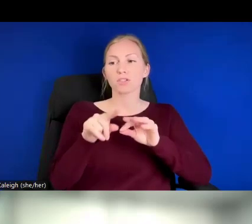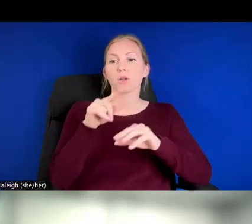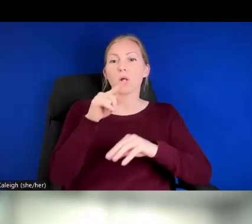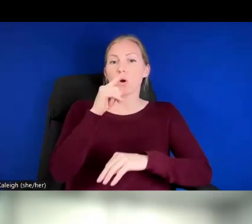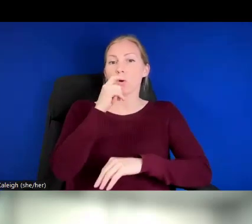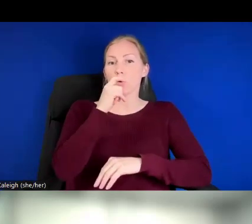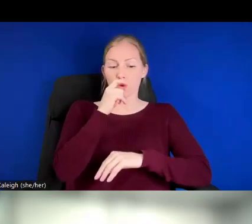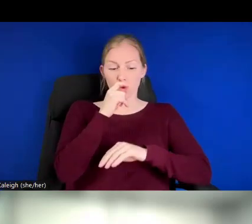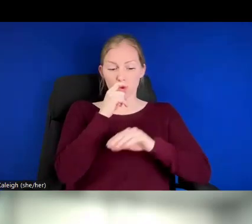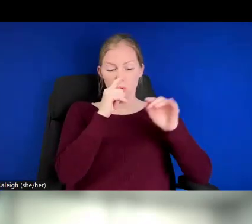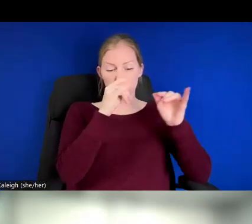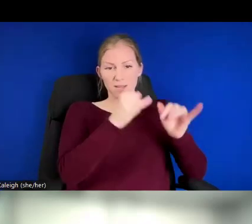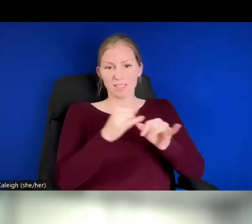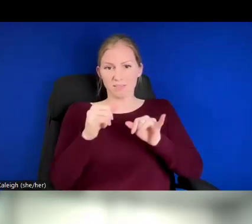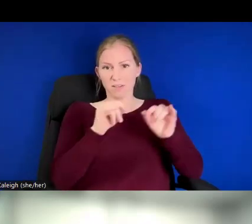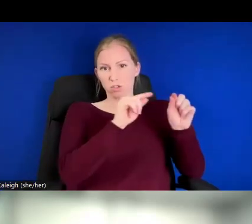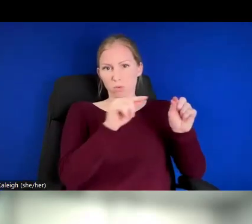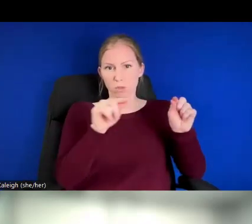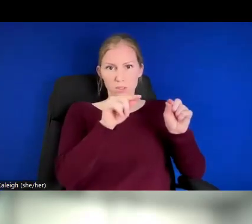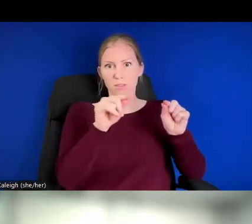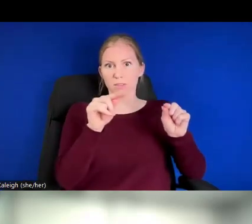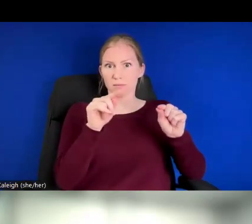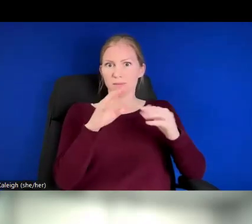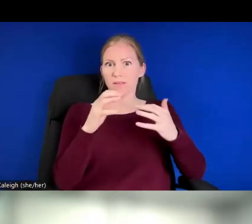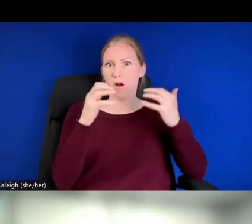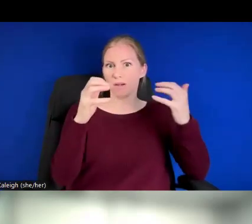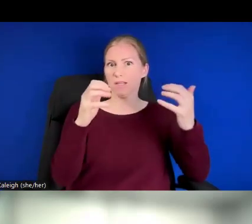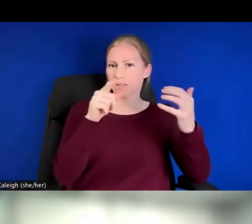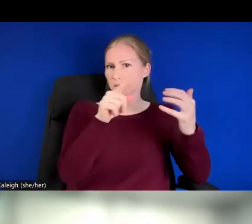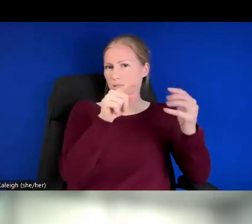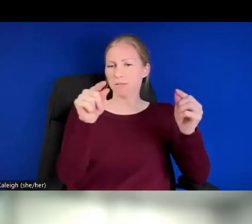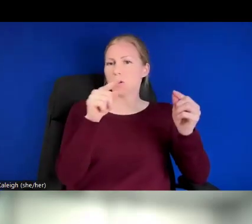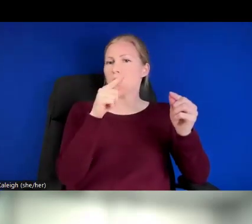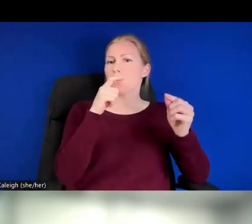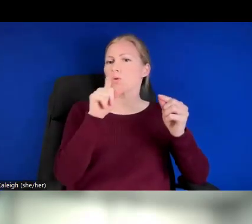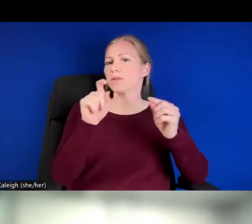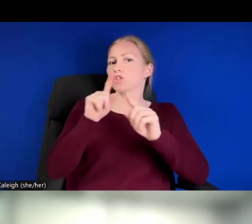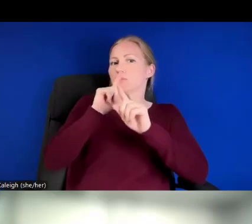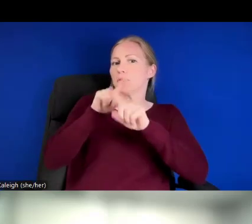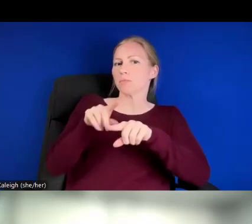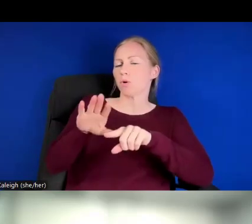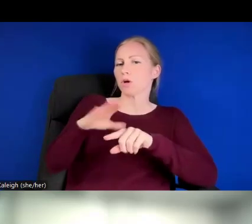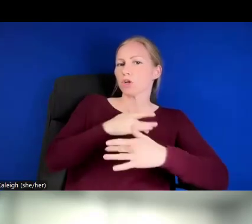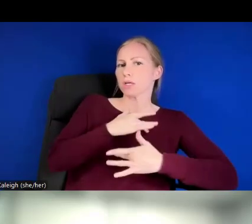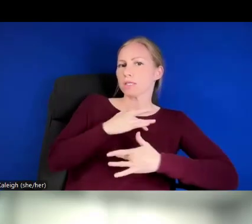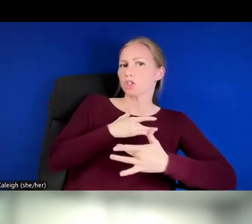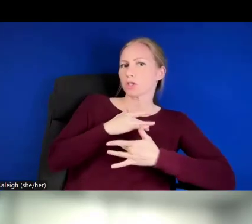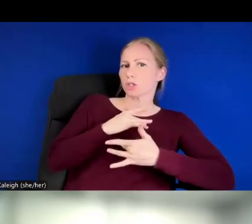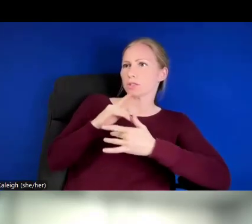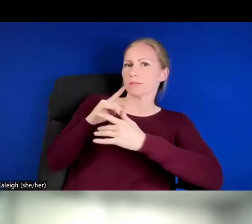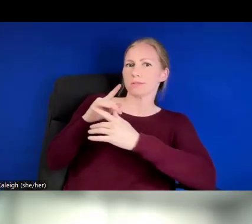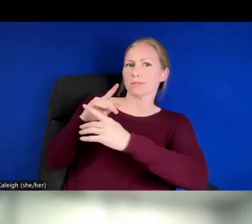who individuals in the audience should be reporting concerns to, if